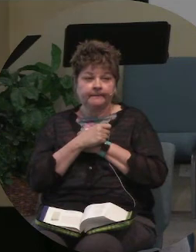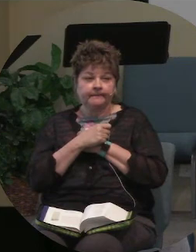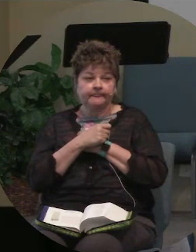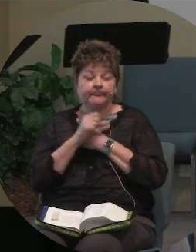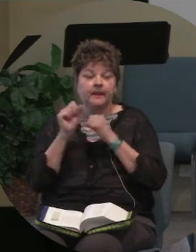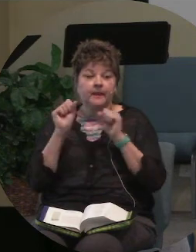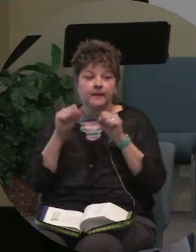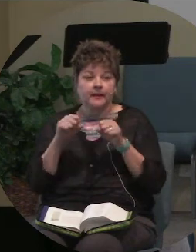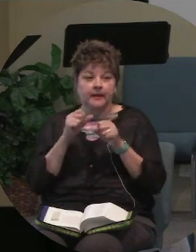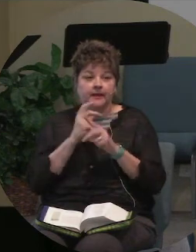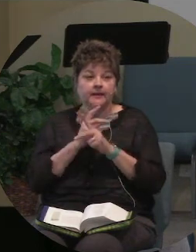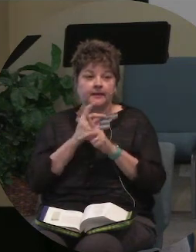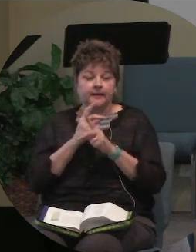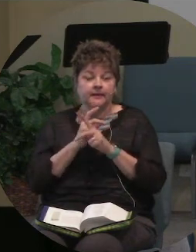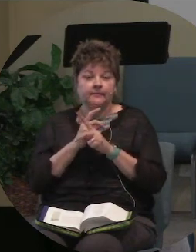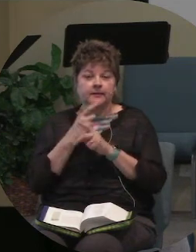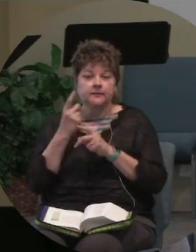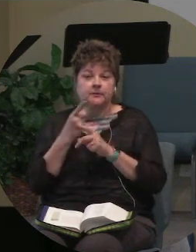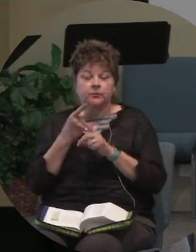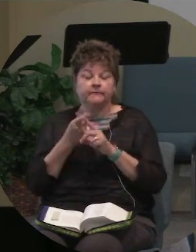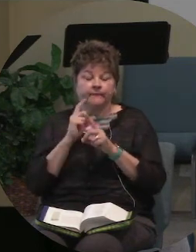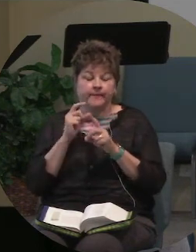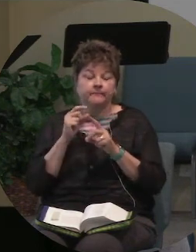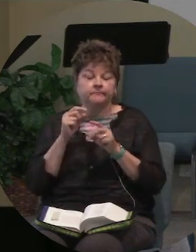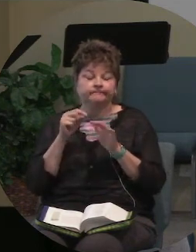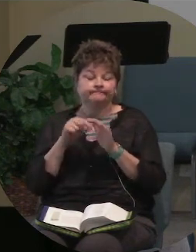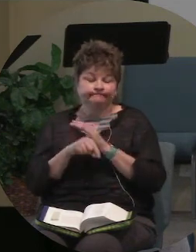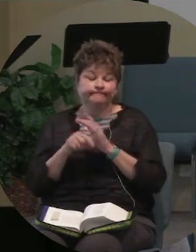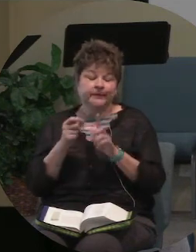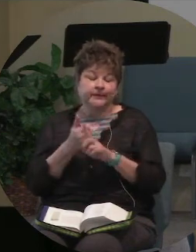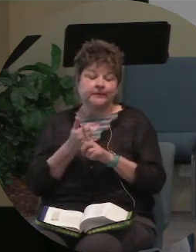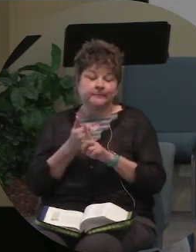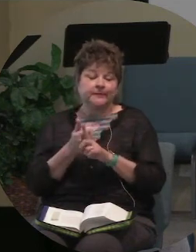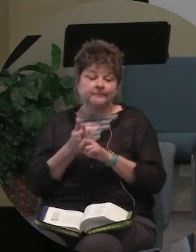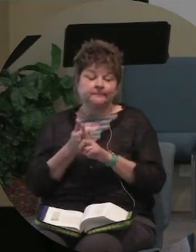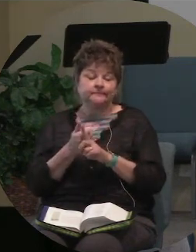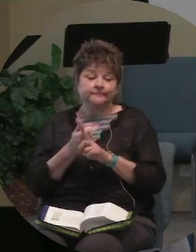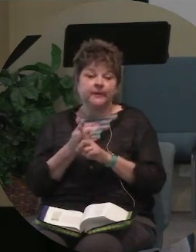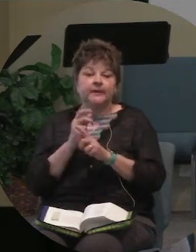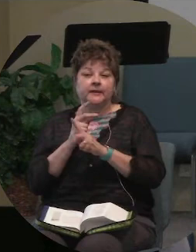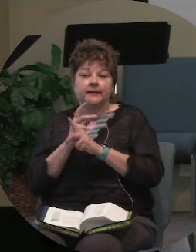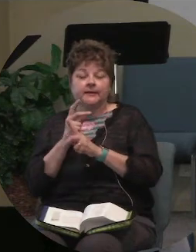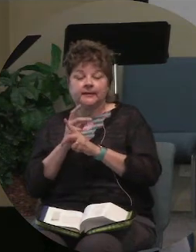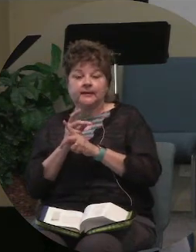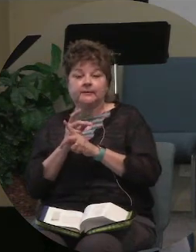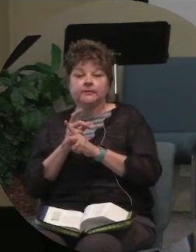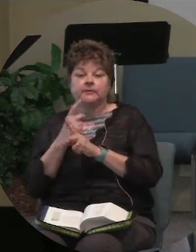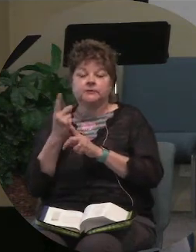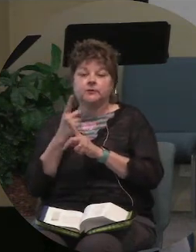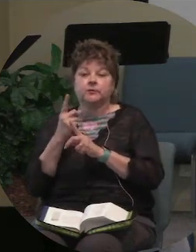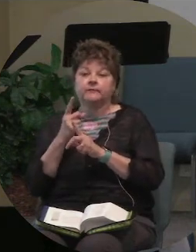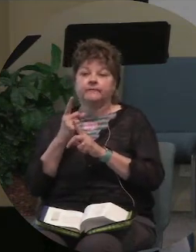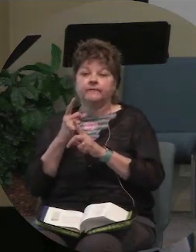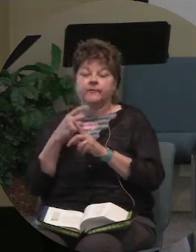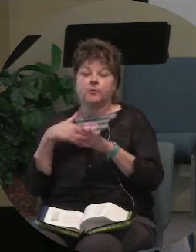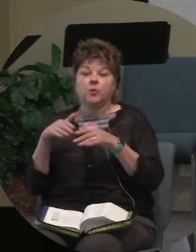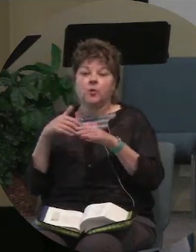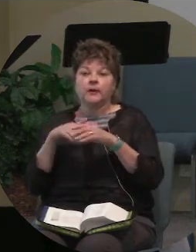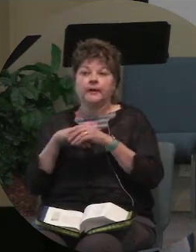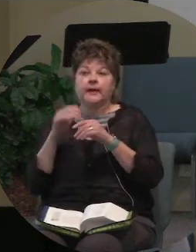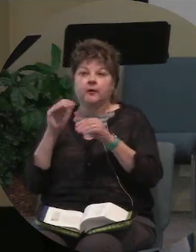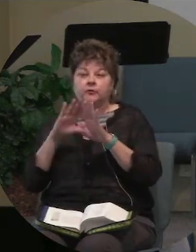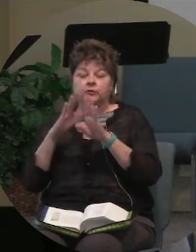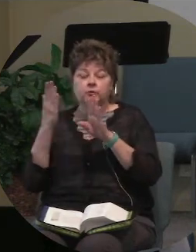can keep someone from taking their own life, can keep someone from walking out the door of a church saying, nobody loves